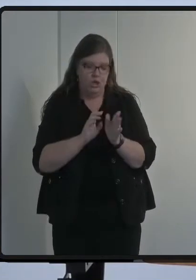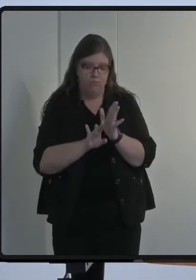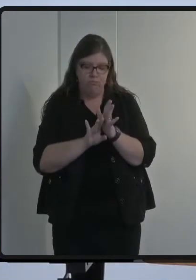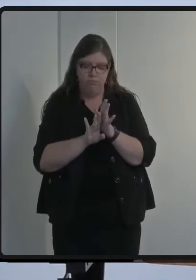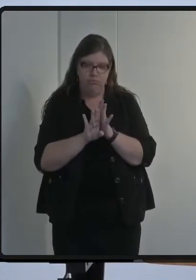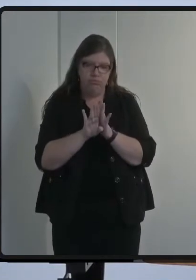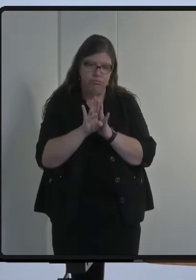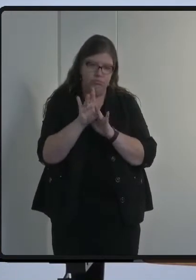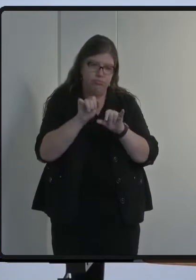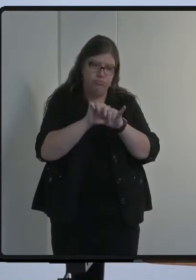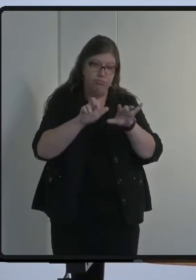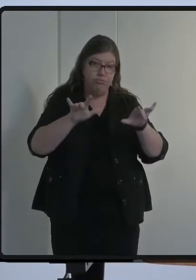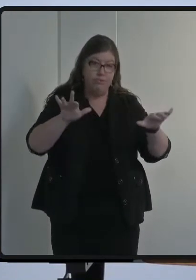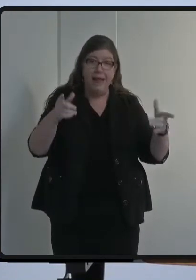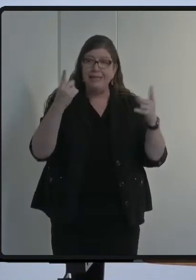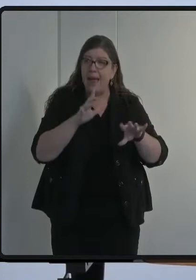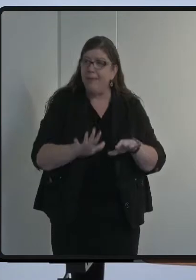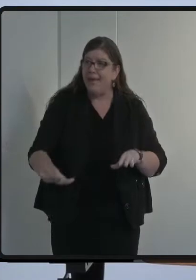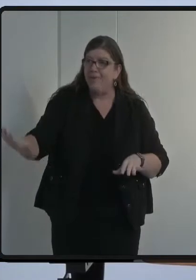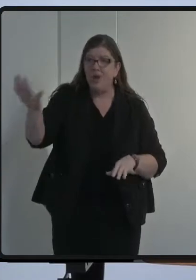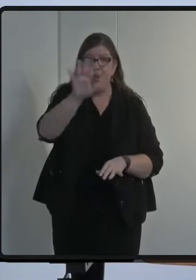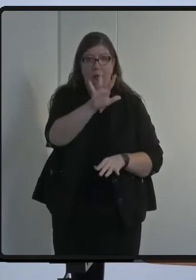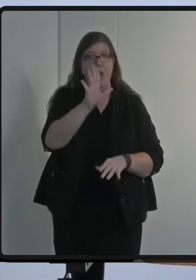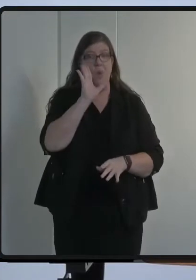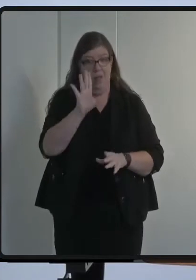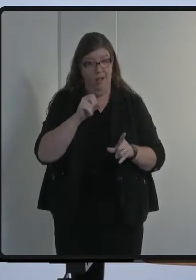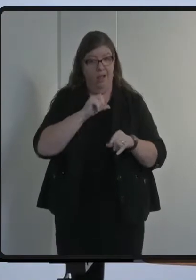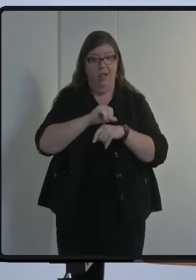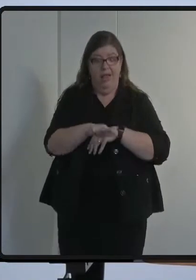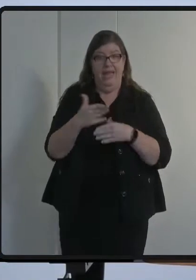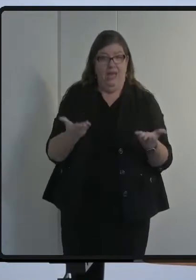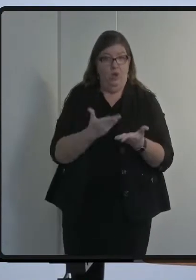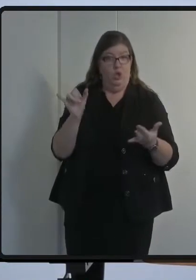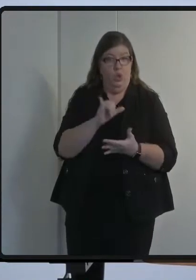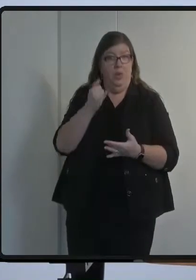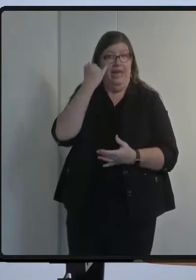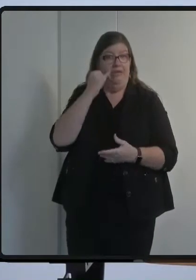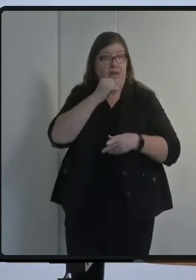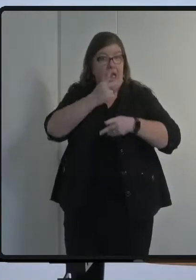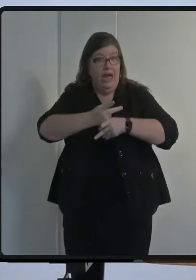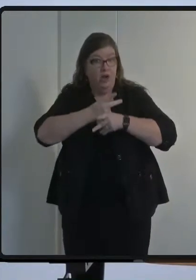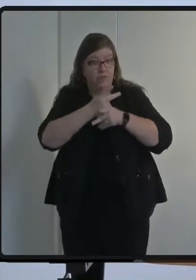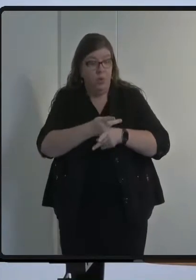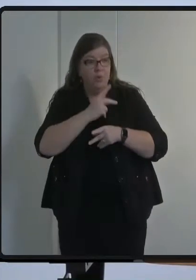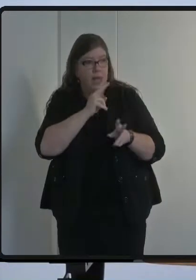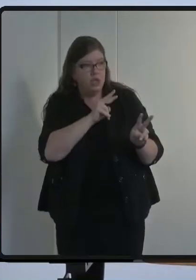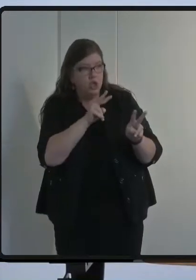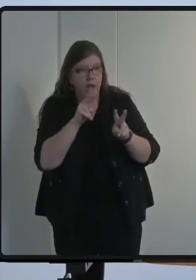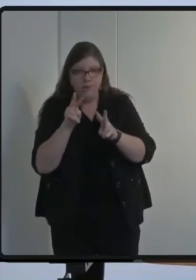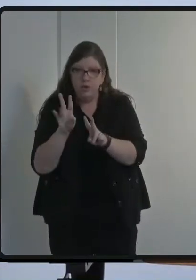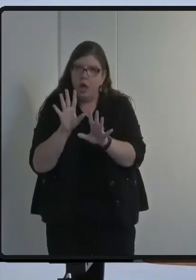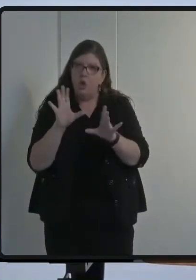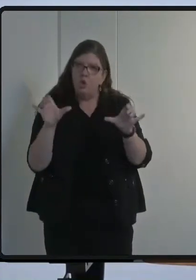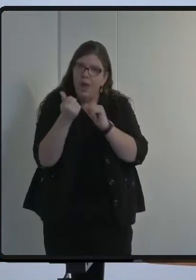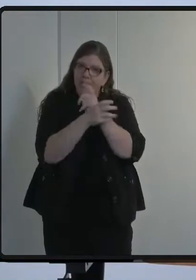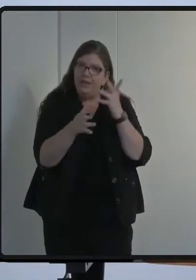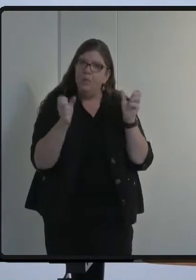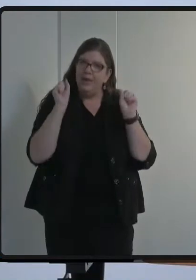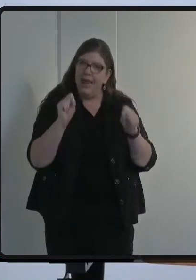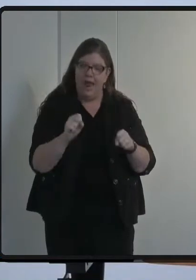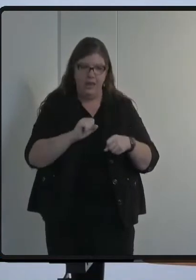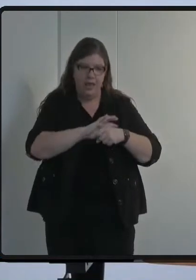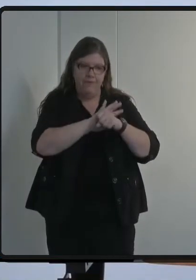everywhere, and we are not immune. We must continue to look out for each other and do everything we can to keep the virus in decline.